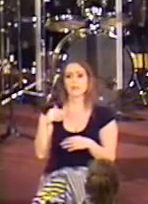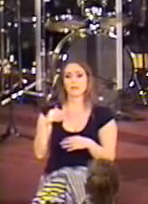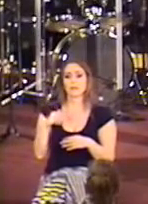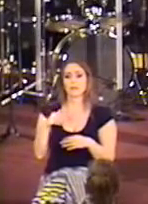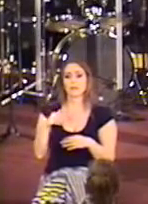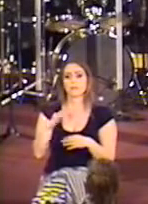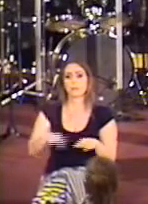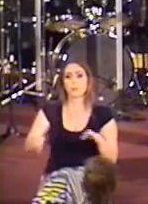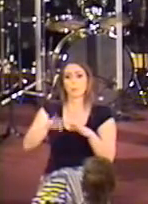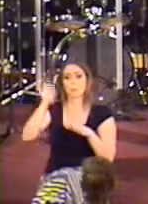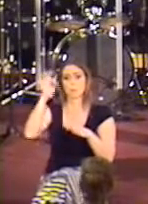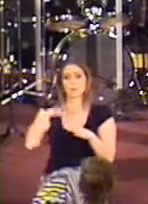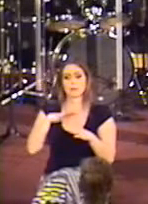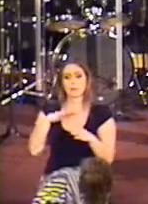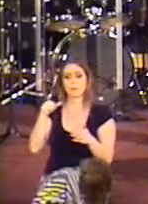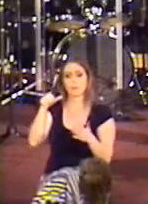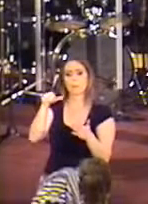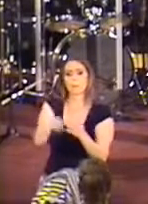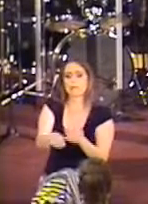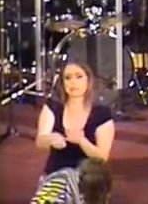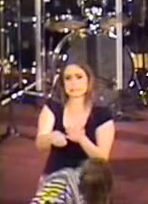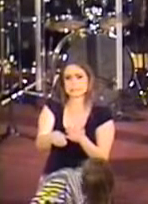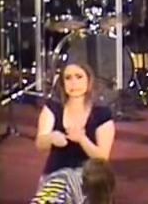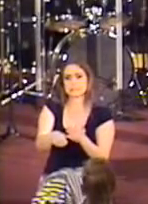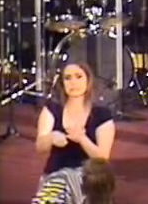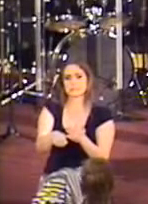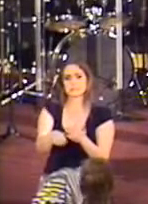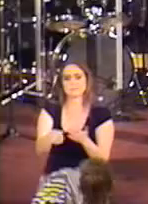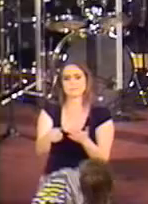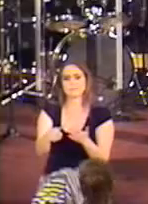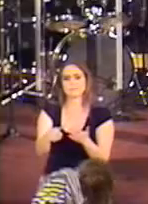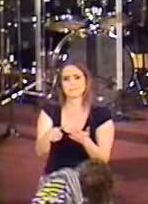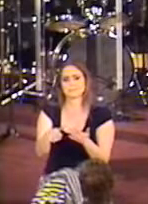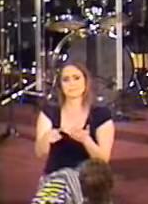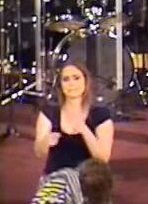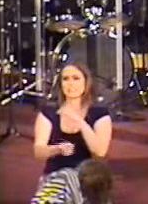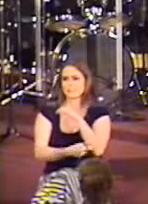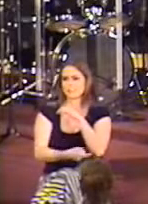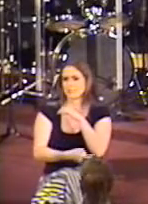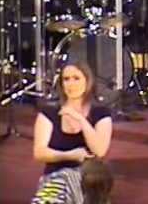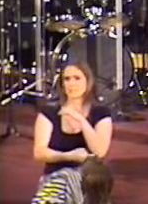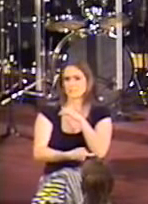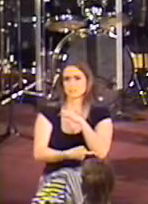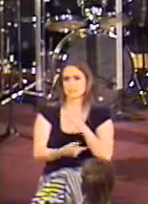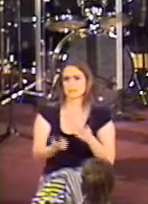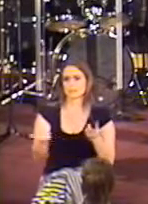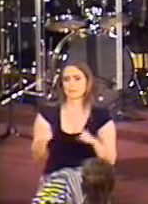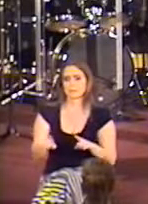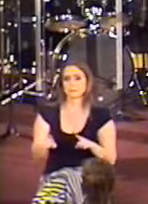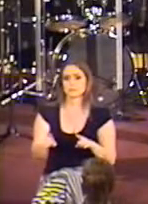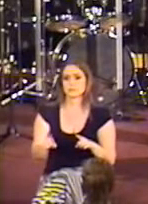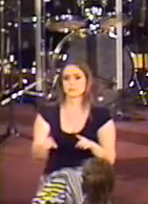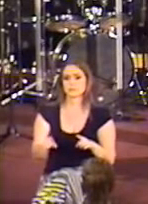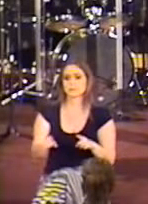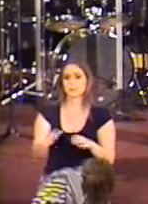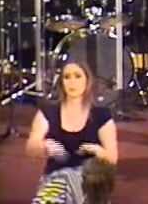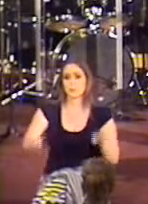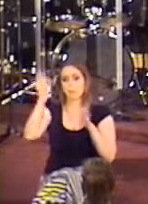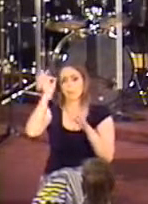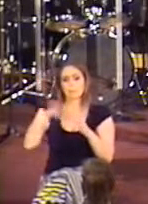the temptation of immorality comes. We're tempted by immorality, says the man with integrity will push the button that says